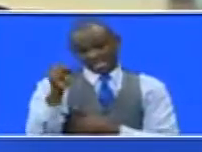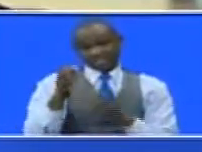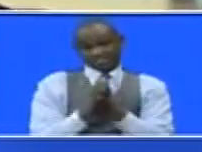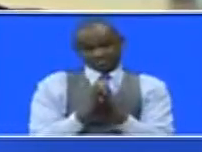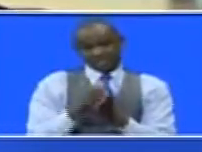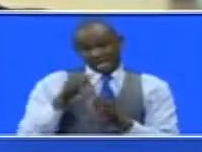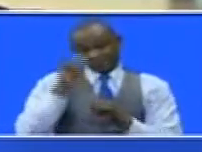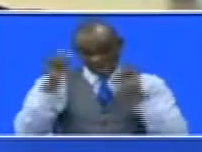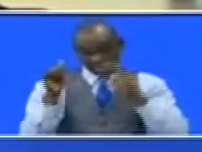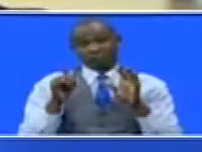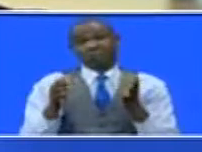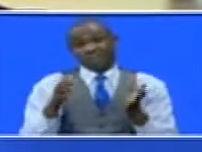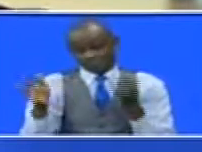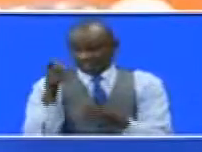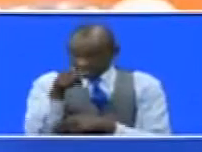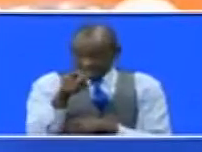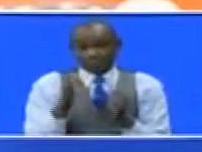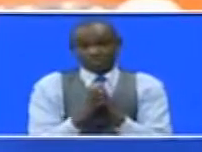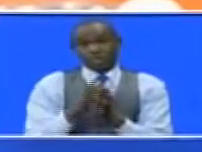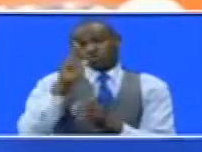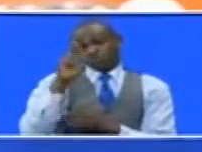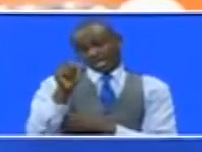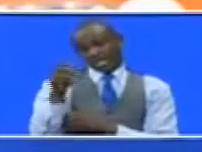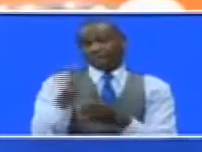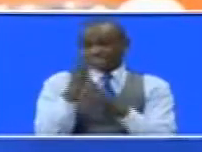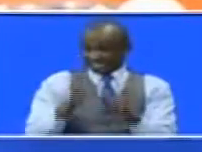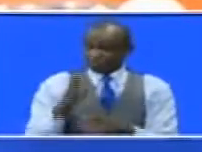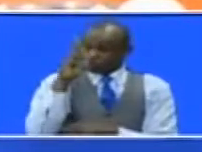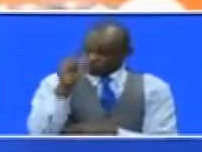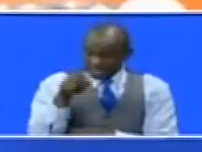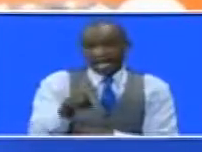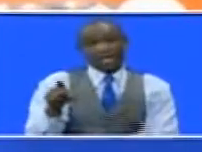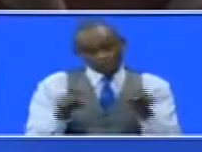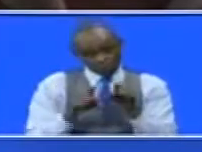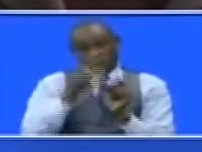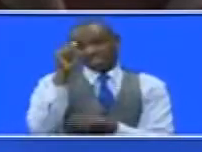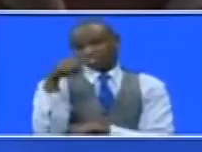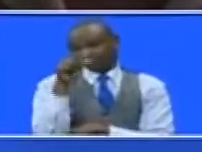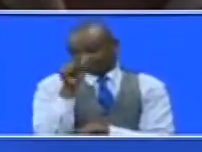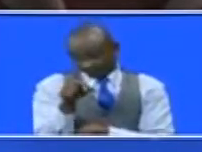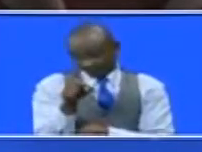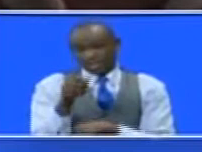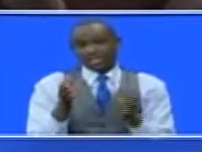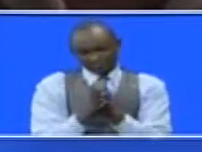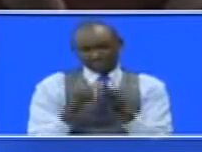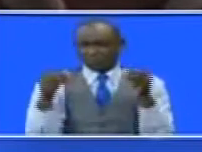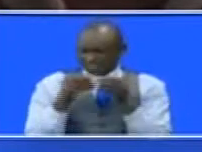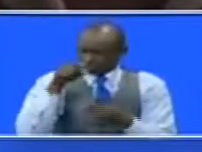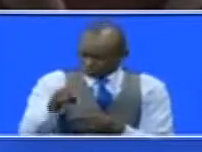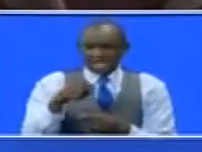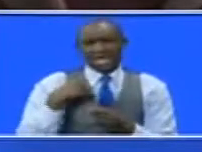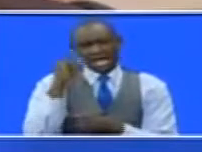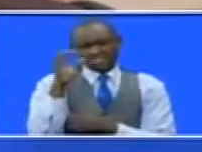Mohamed, Kenya's permanent ambassador to the UN Kamau Macharia, and a team from the Attorney General's office held a strategic meeting at The